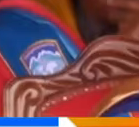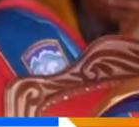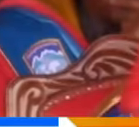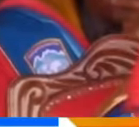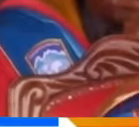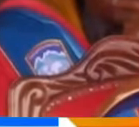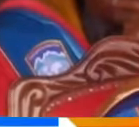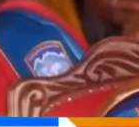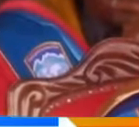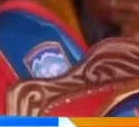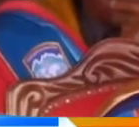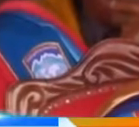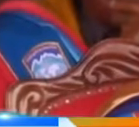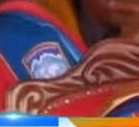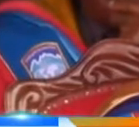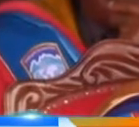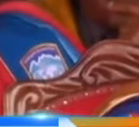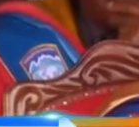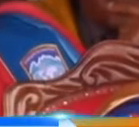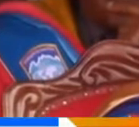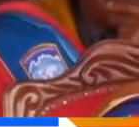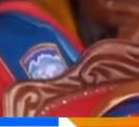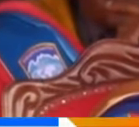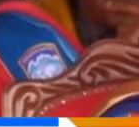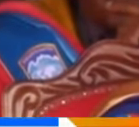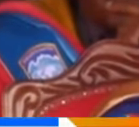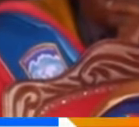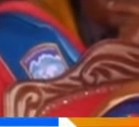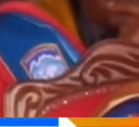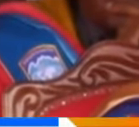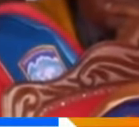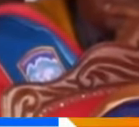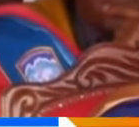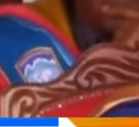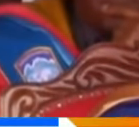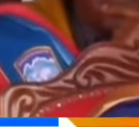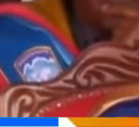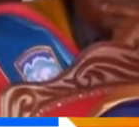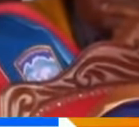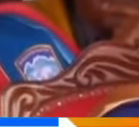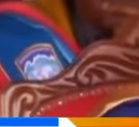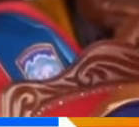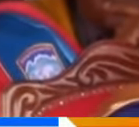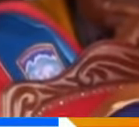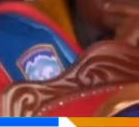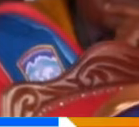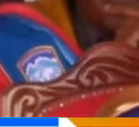and we have walked this journey together. So when we are talking about